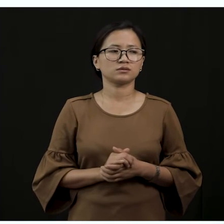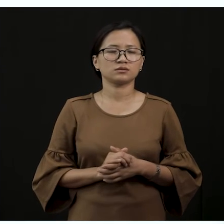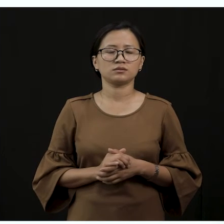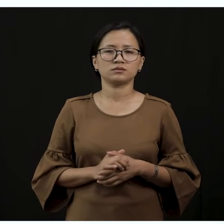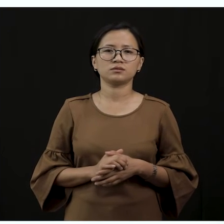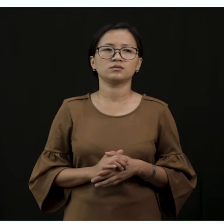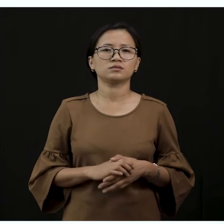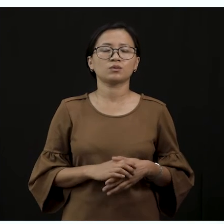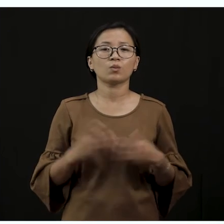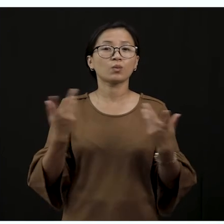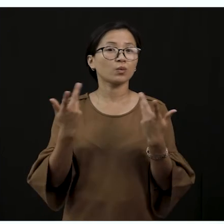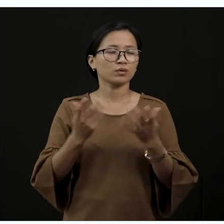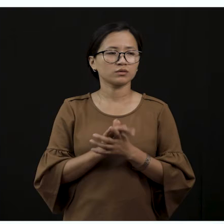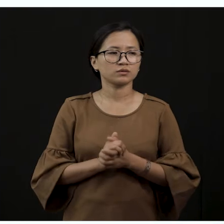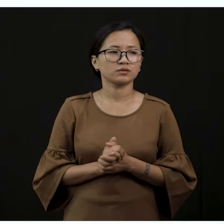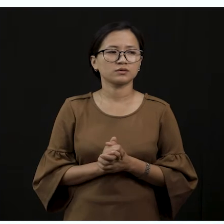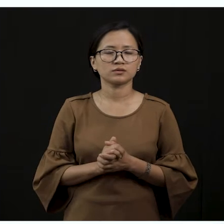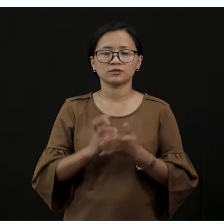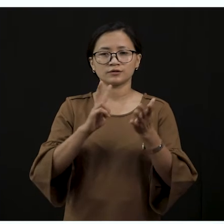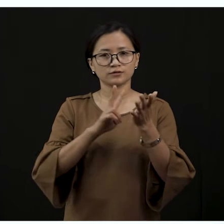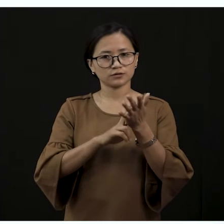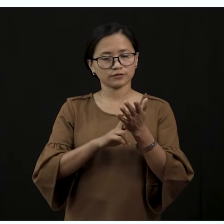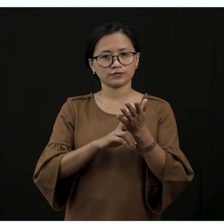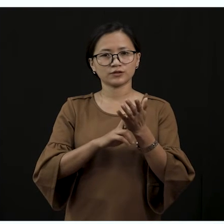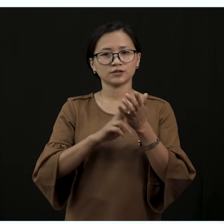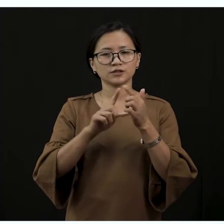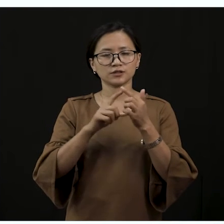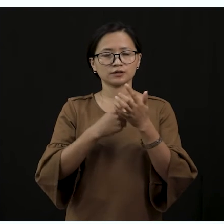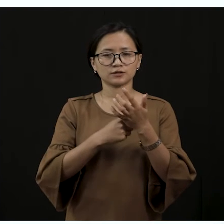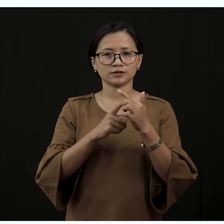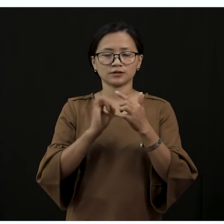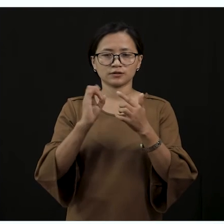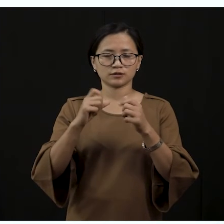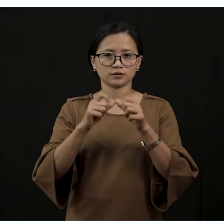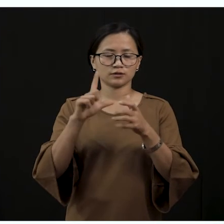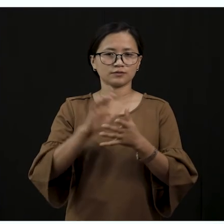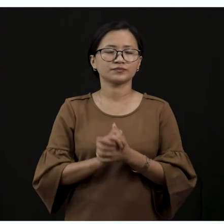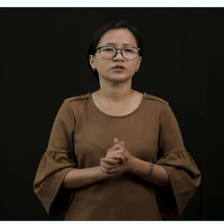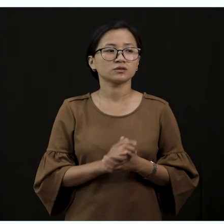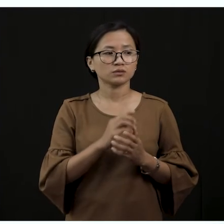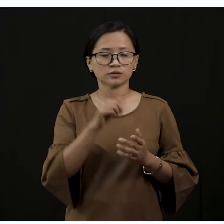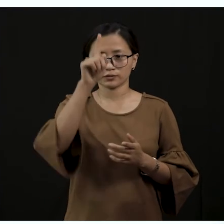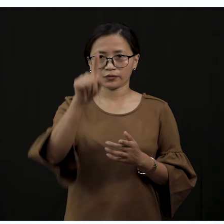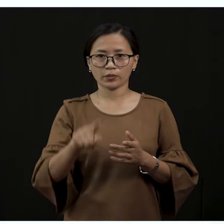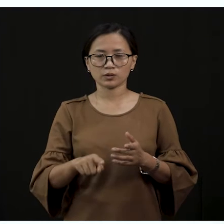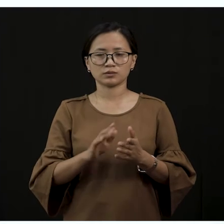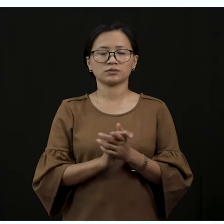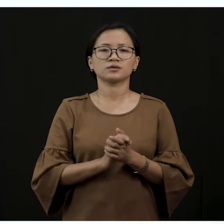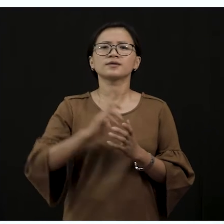this line is, yes, it is vertical line. This is vertical line. Okay, this one